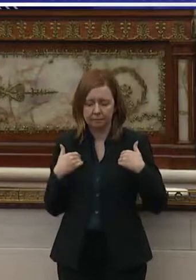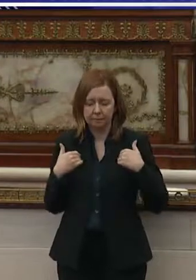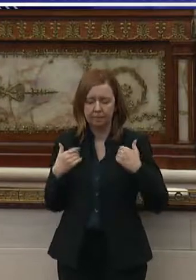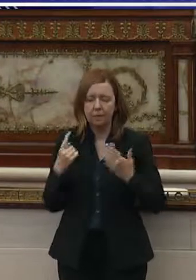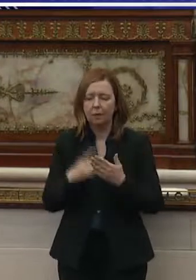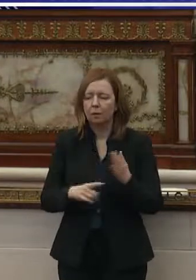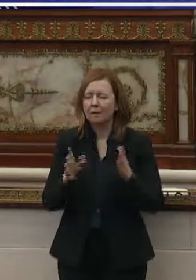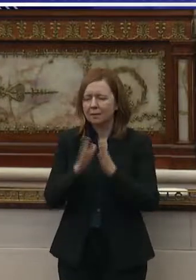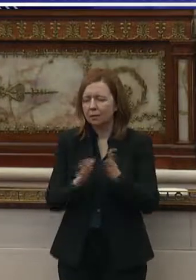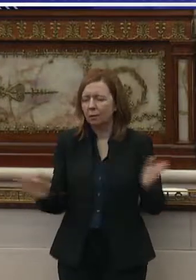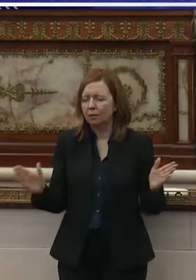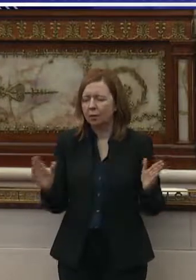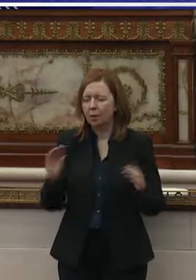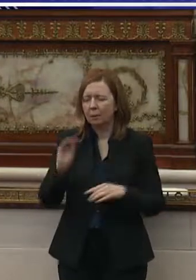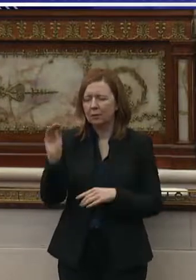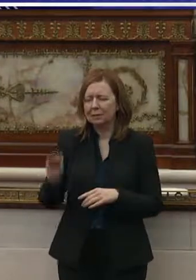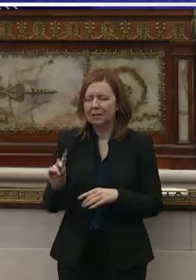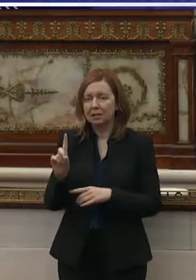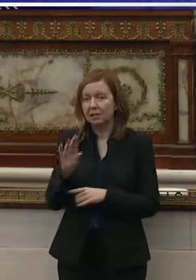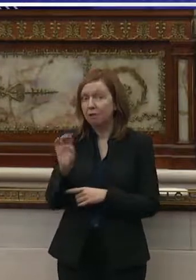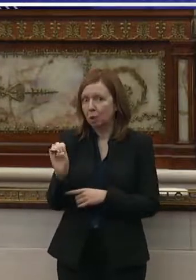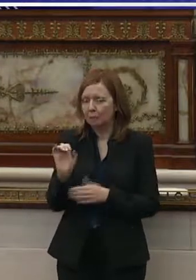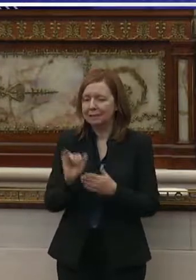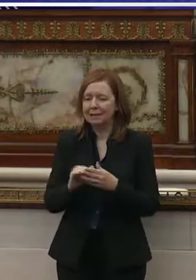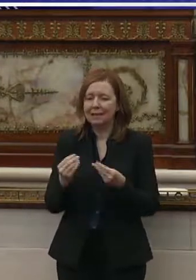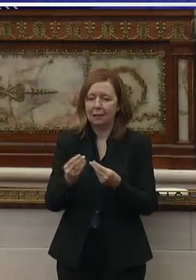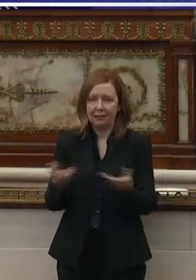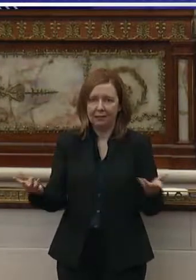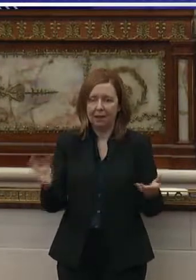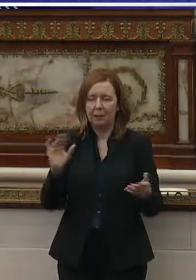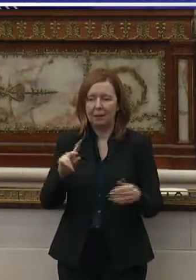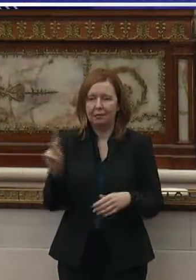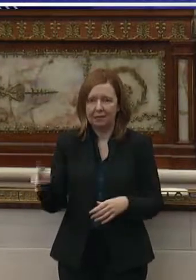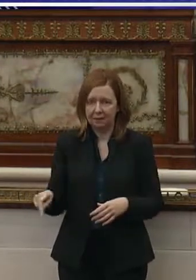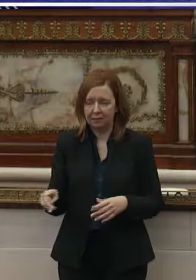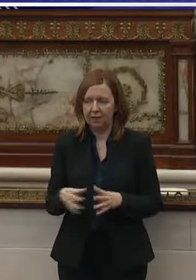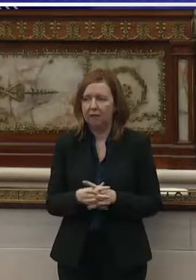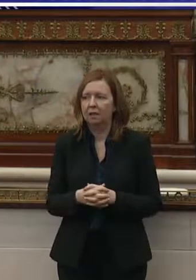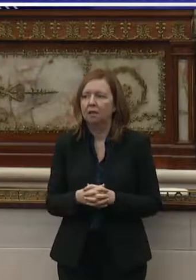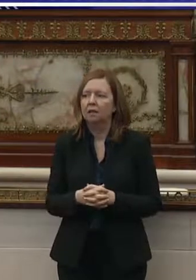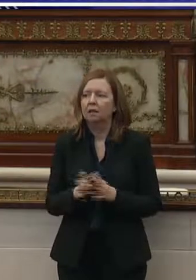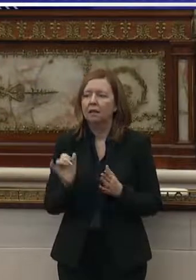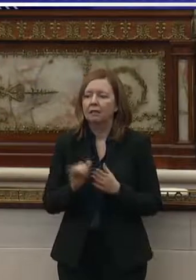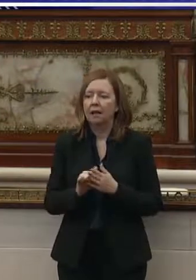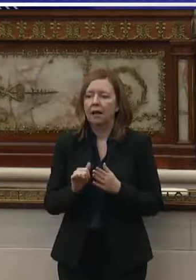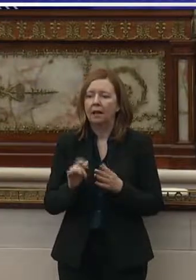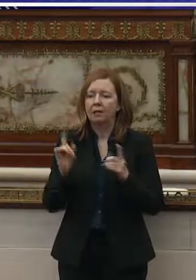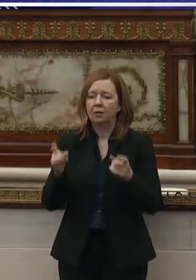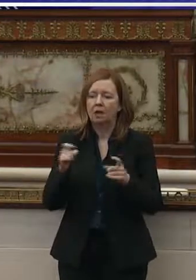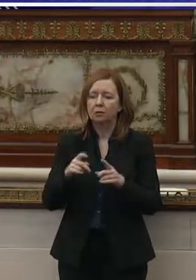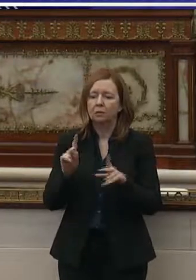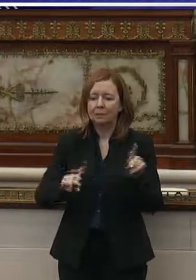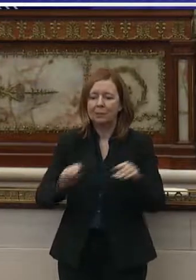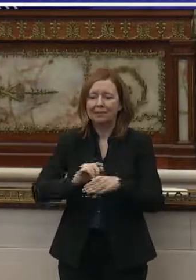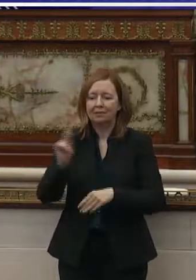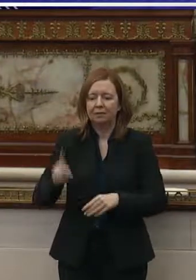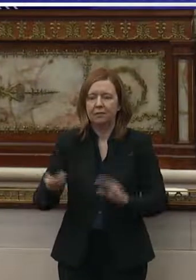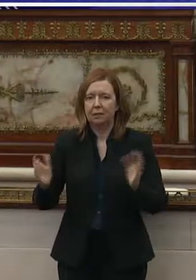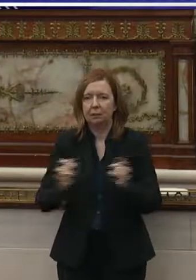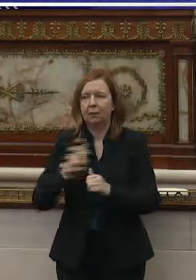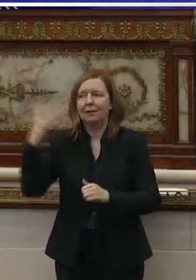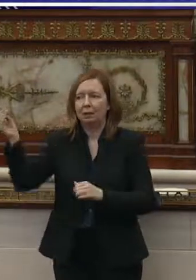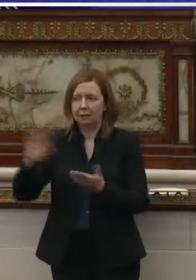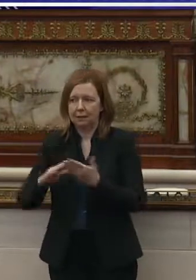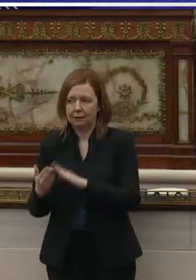what is the overall percentage of doses that have been given out by Philadelphia that have gone to Philadelphians versus outside